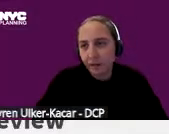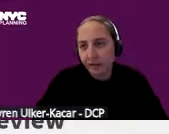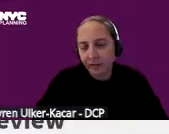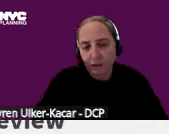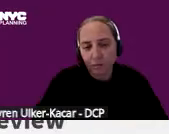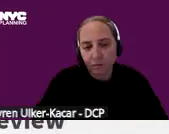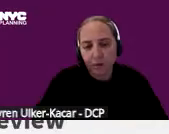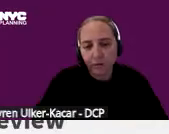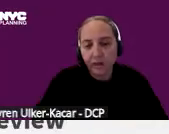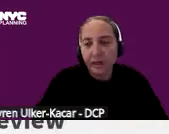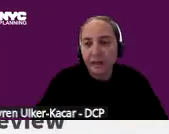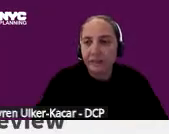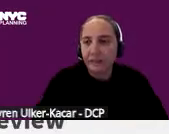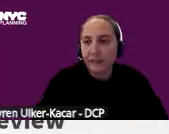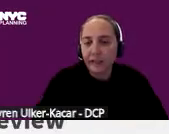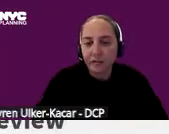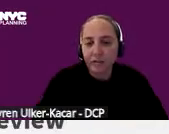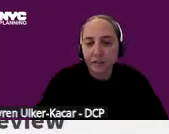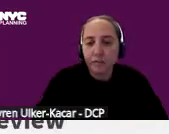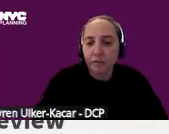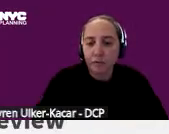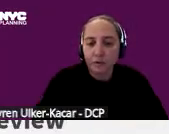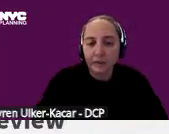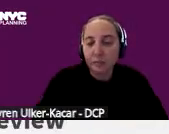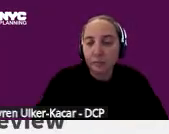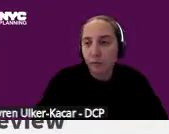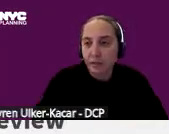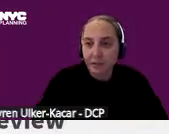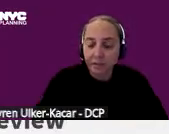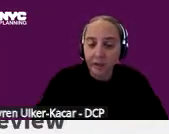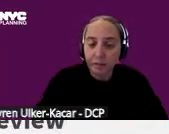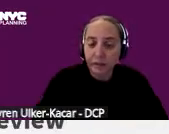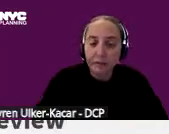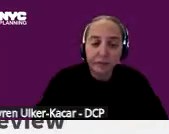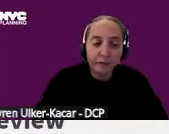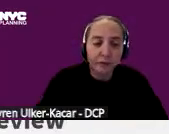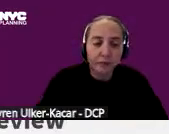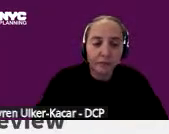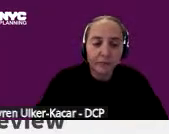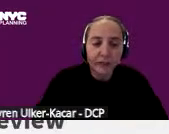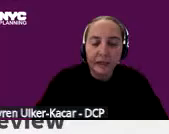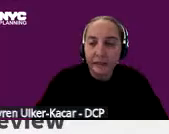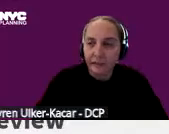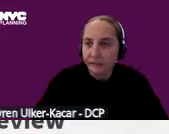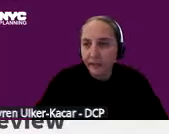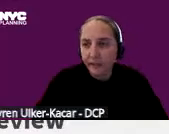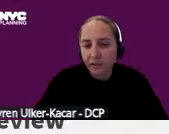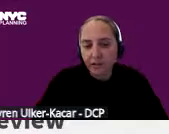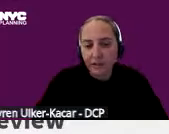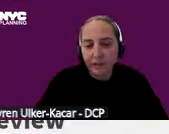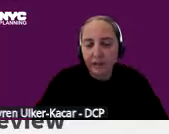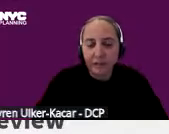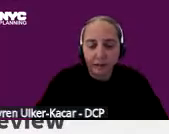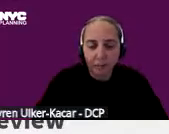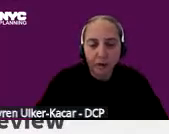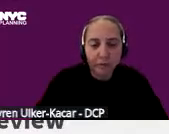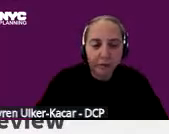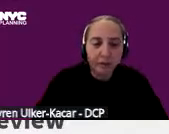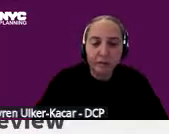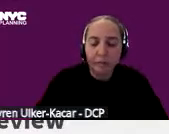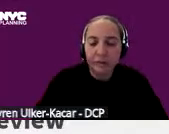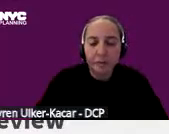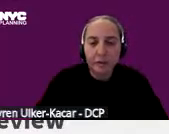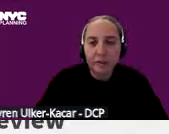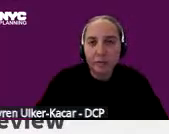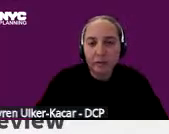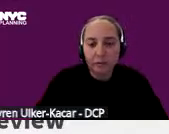City Planning Commission as the lead agency for this proposal's environmental review. And as the lead agency, the department will